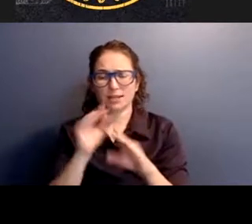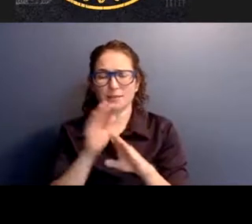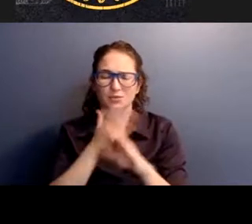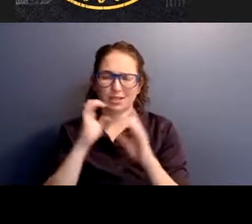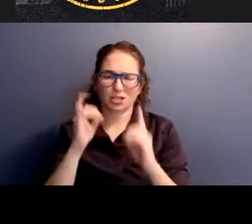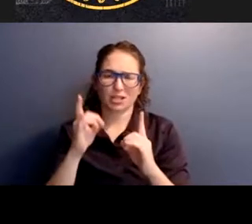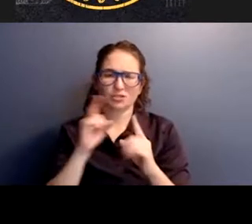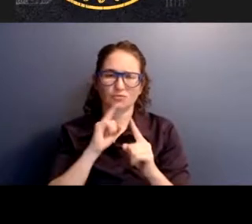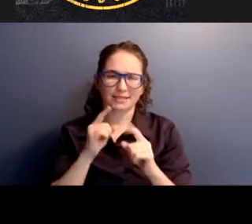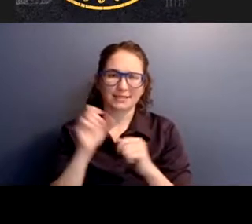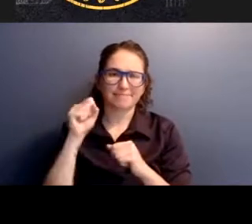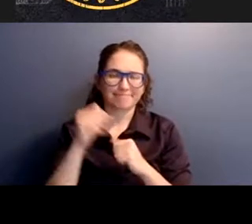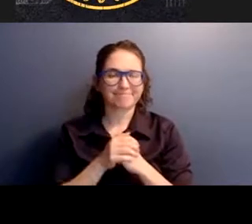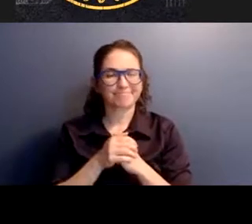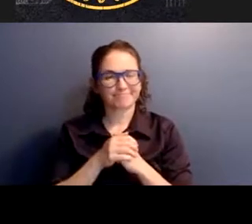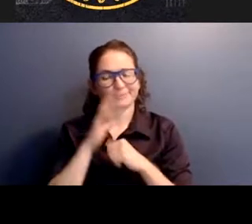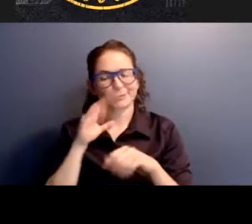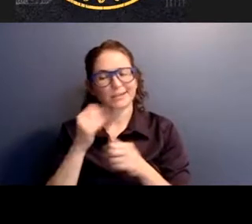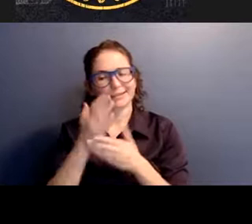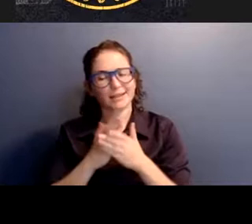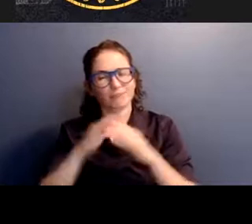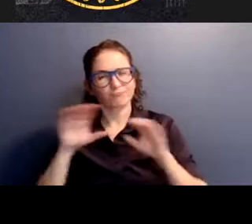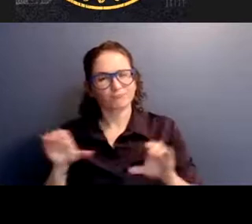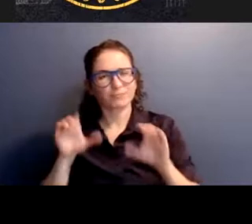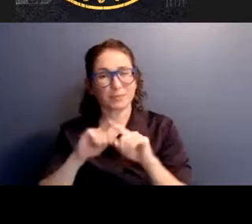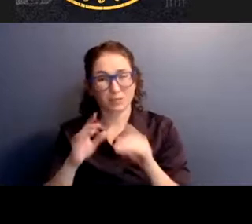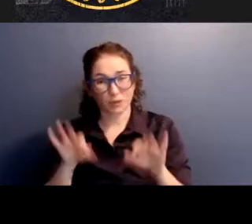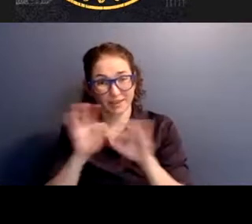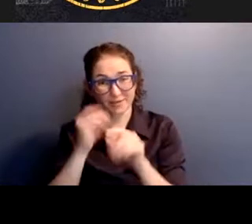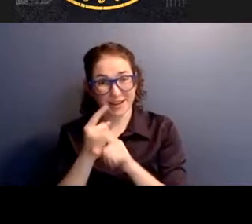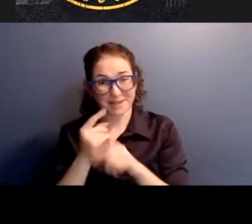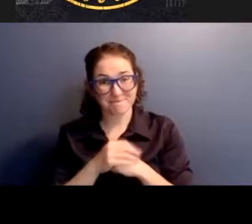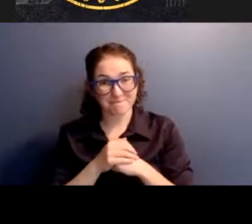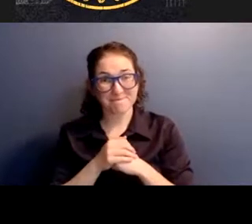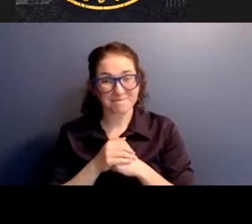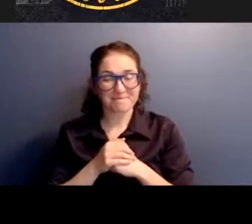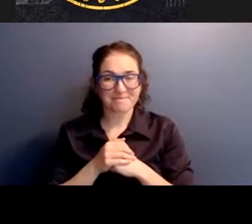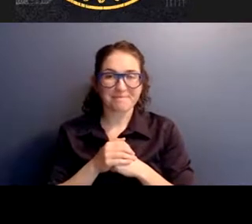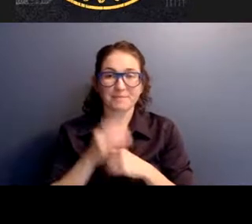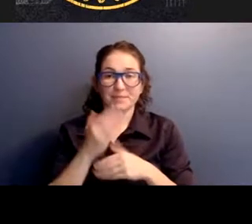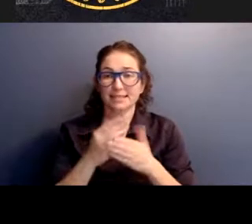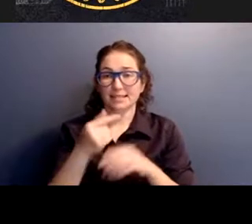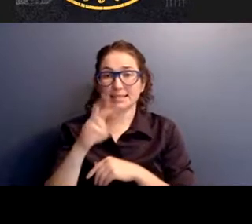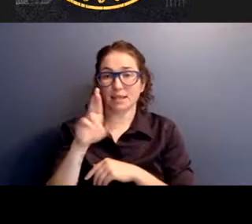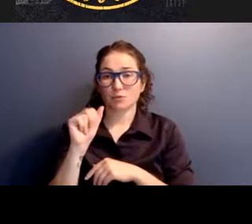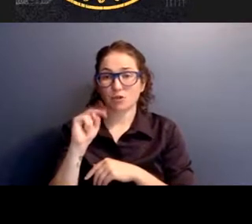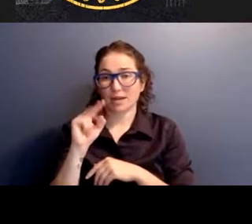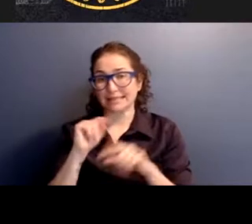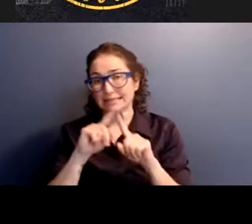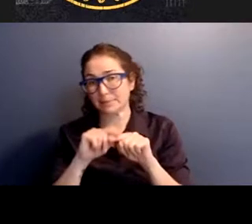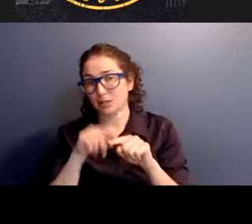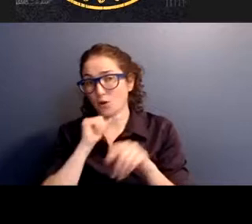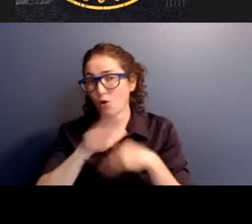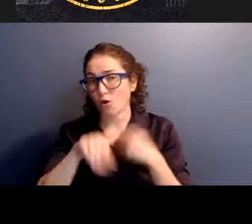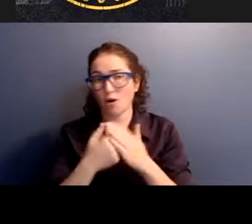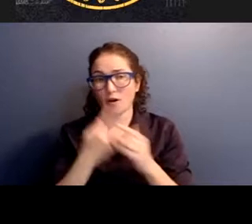education. It's going to take a little effort, but it's worth it, right? So some grants, it depends on what they are, aren't all for instruments.